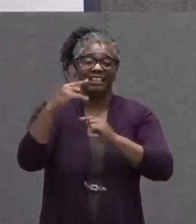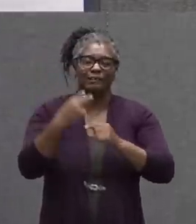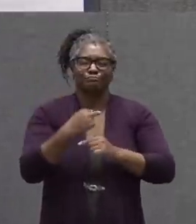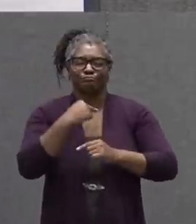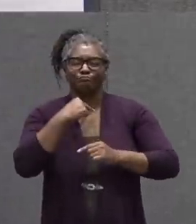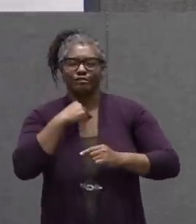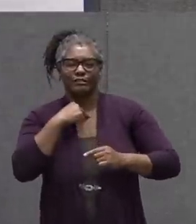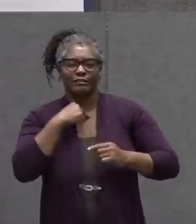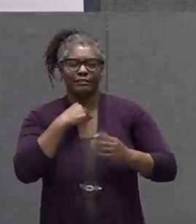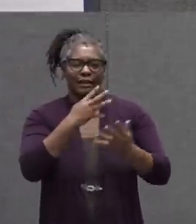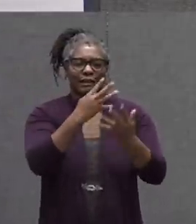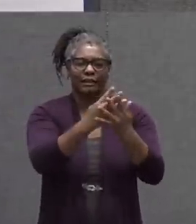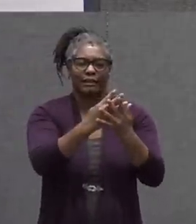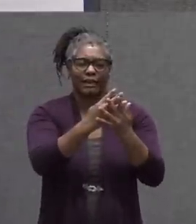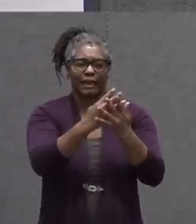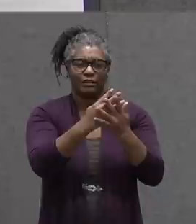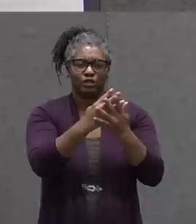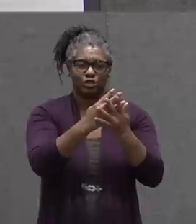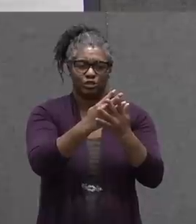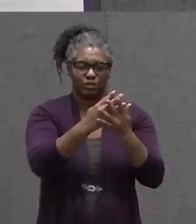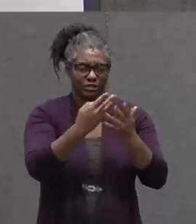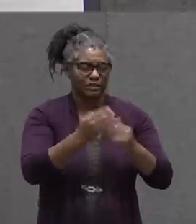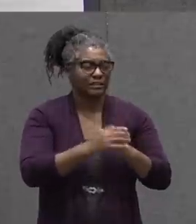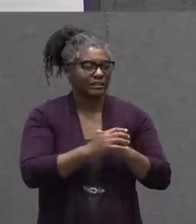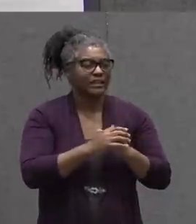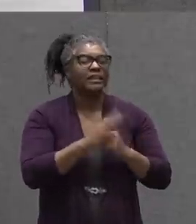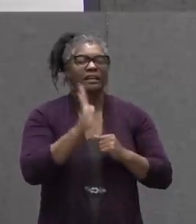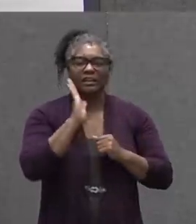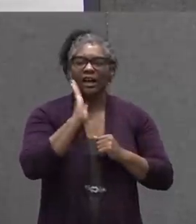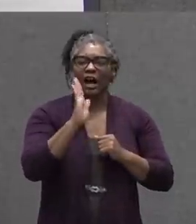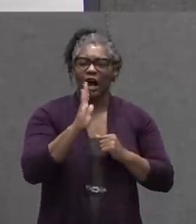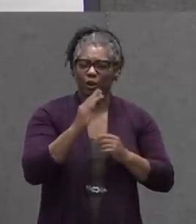I'm going to draw that as well.